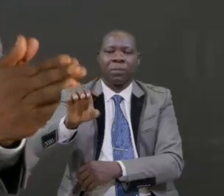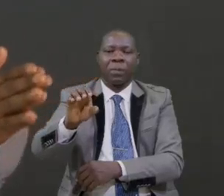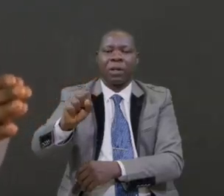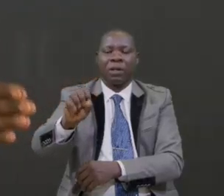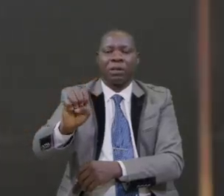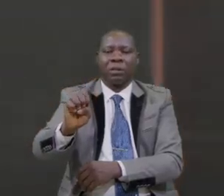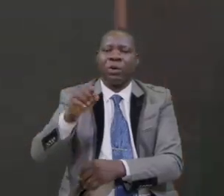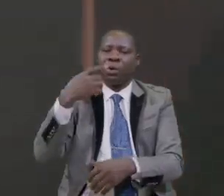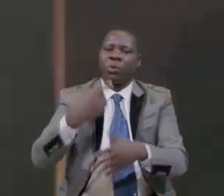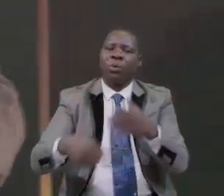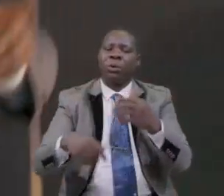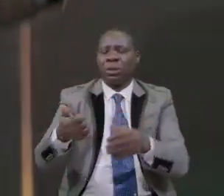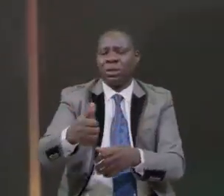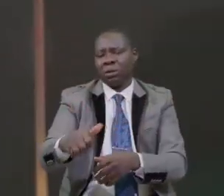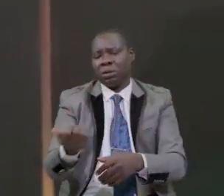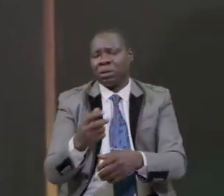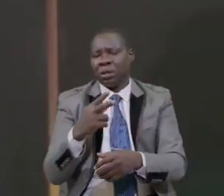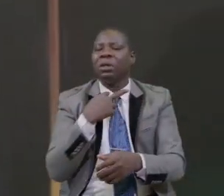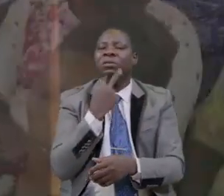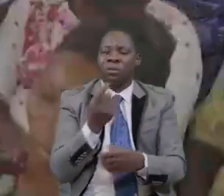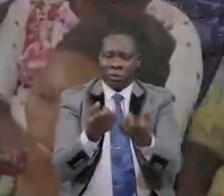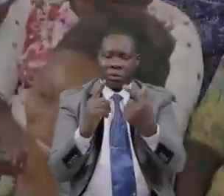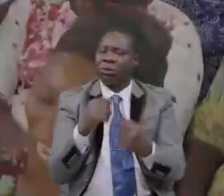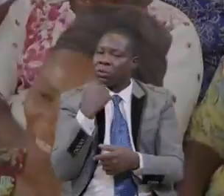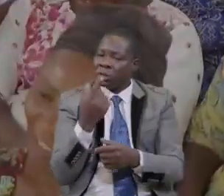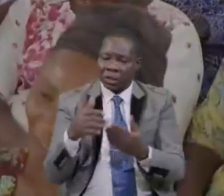to say after that is